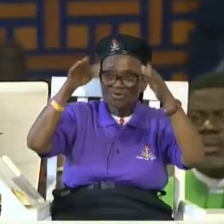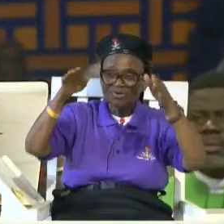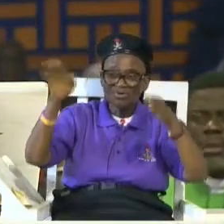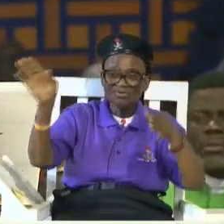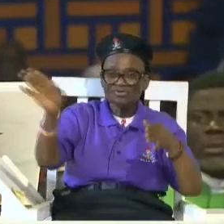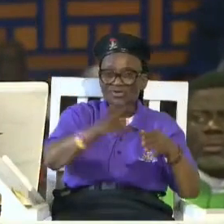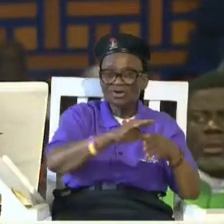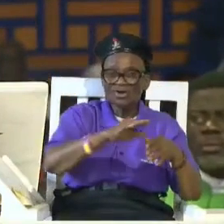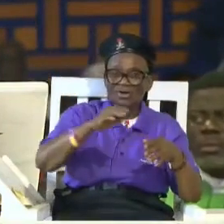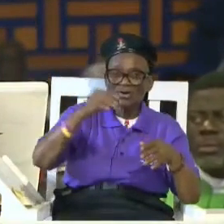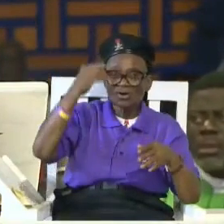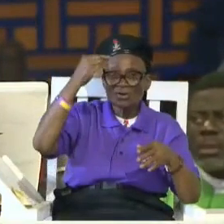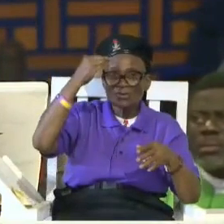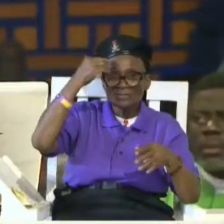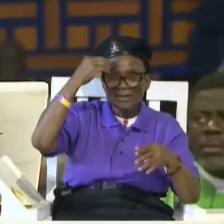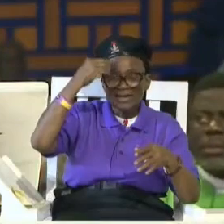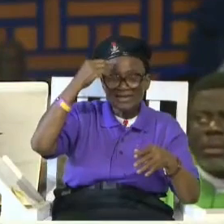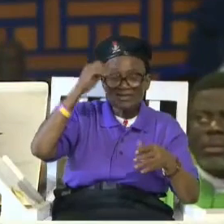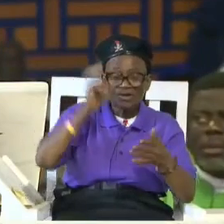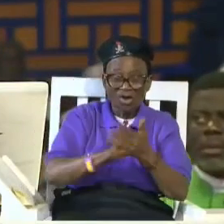had refused to move.